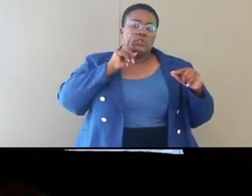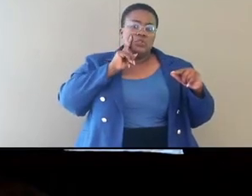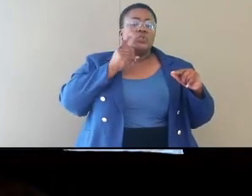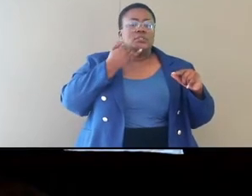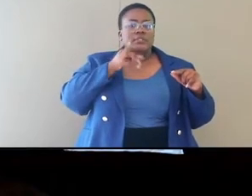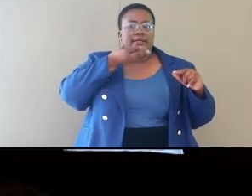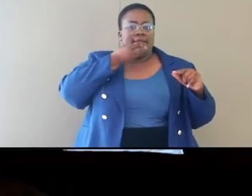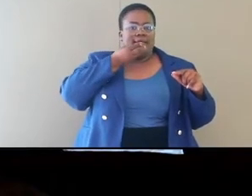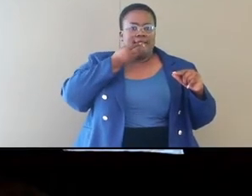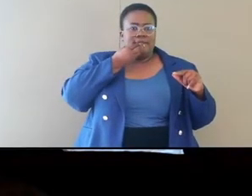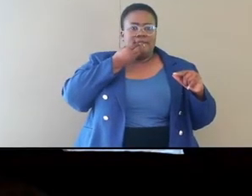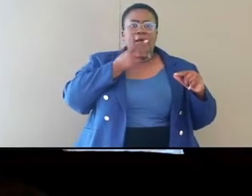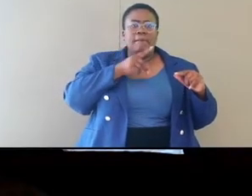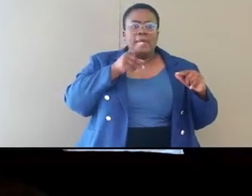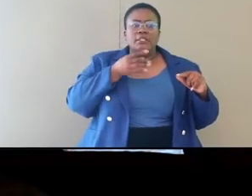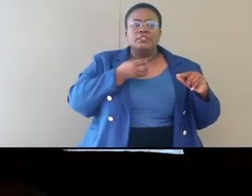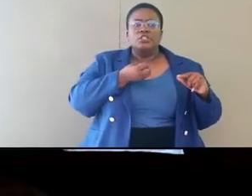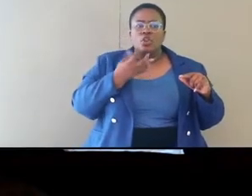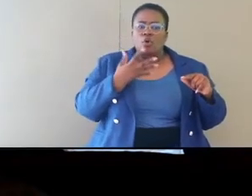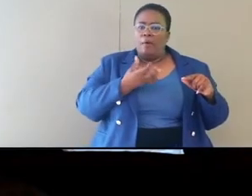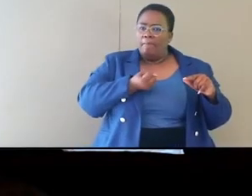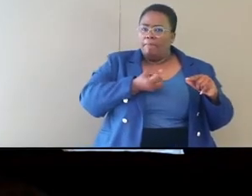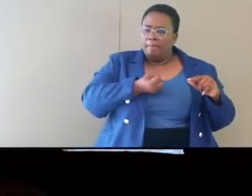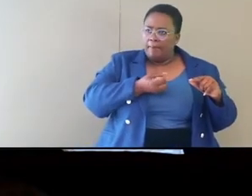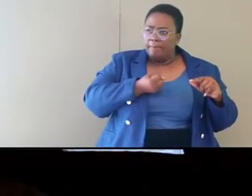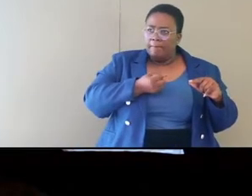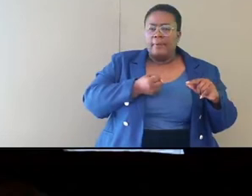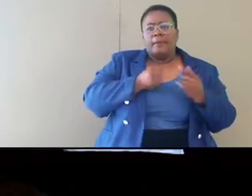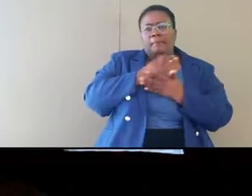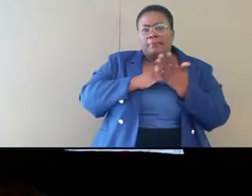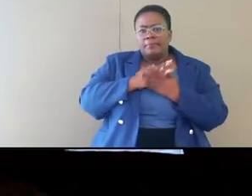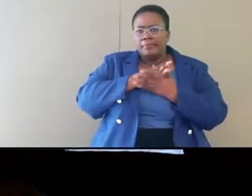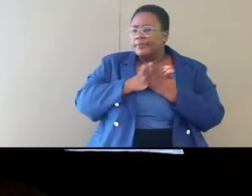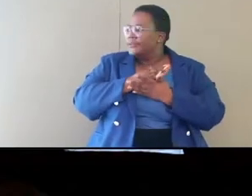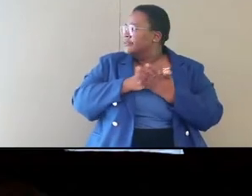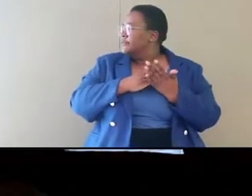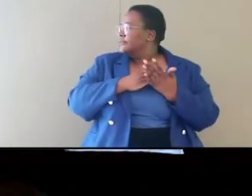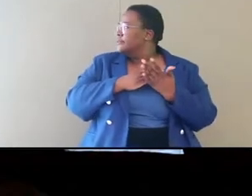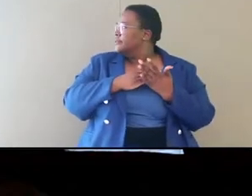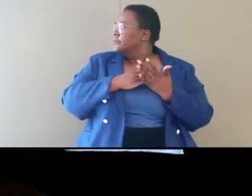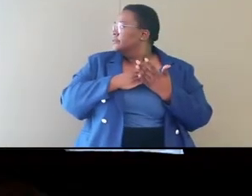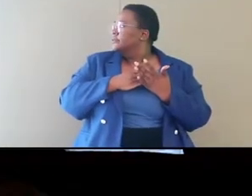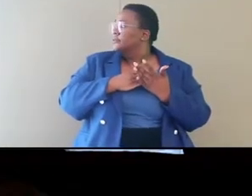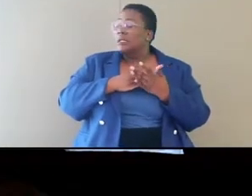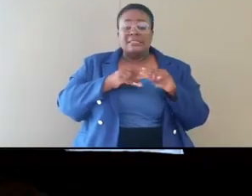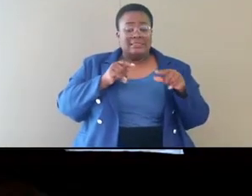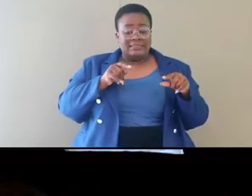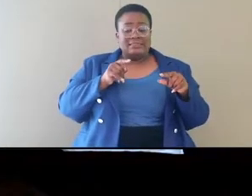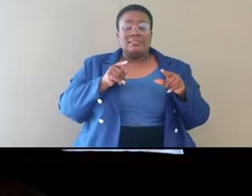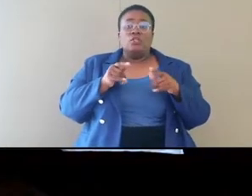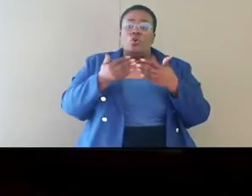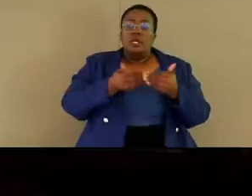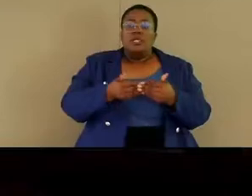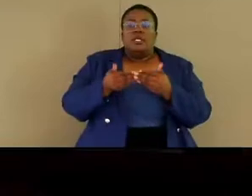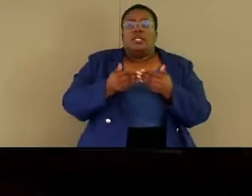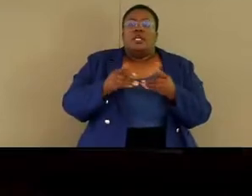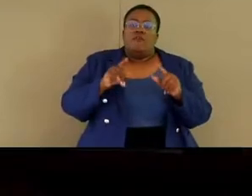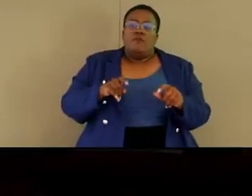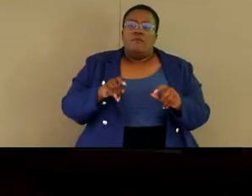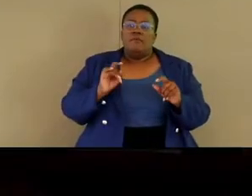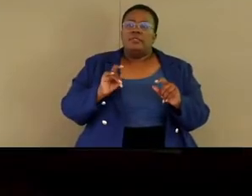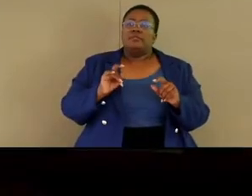a lot of starch and have to be very careful about managing